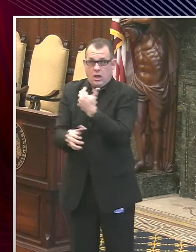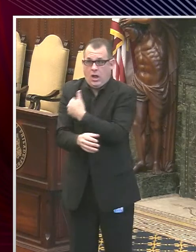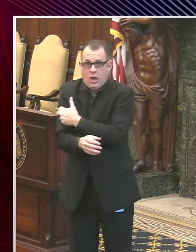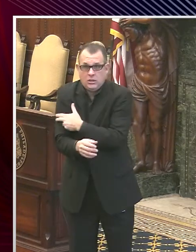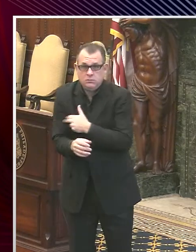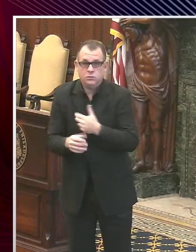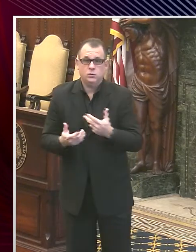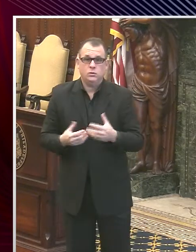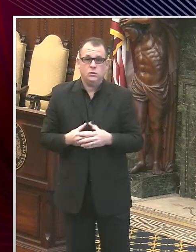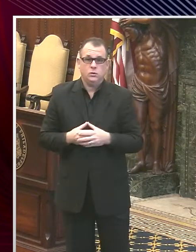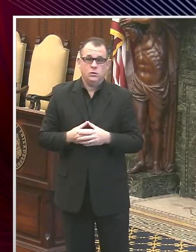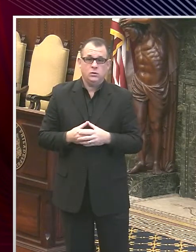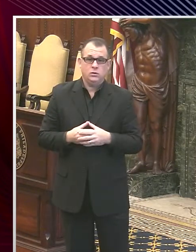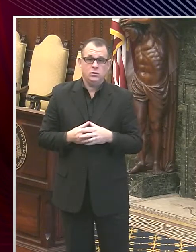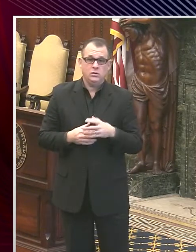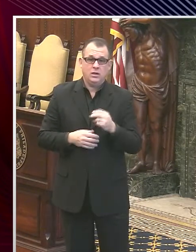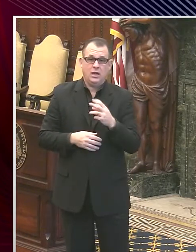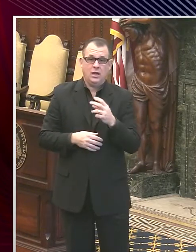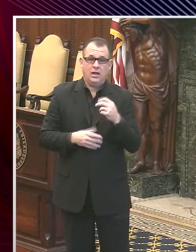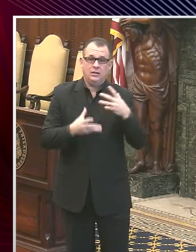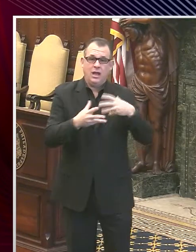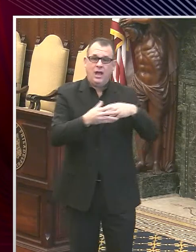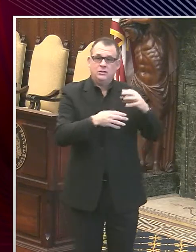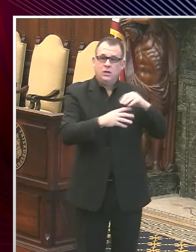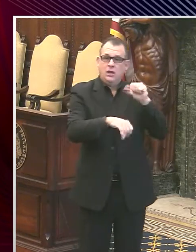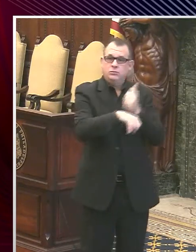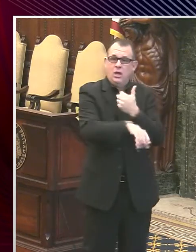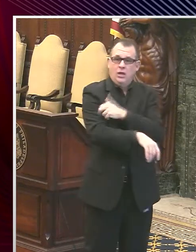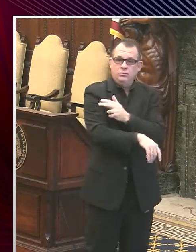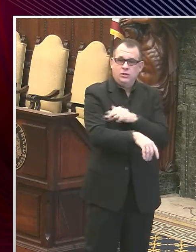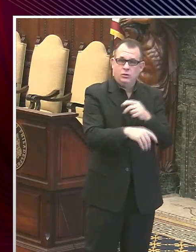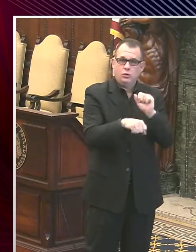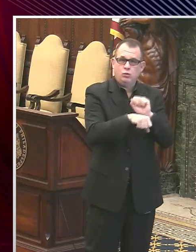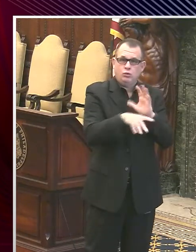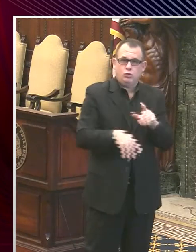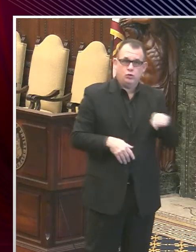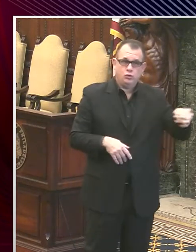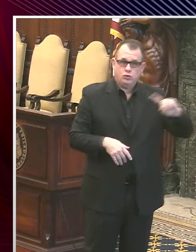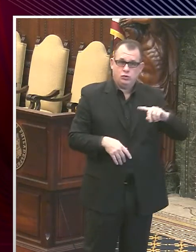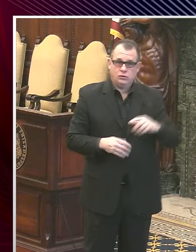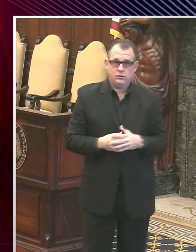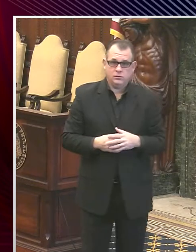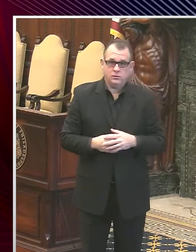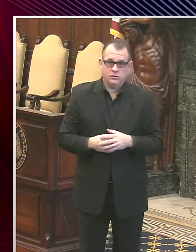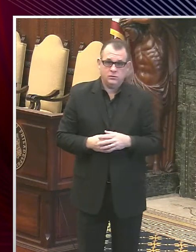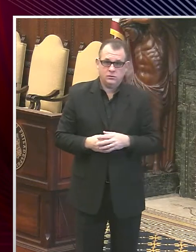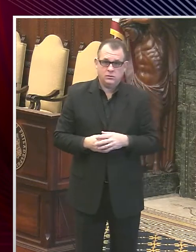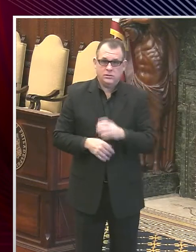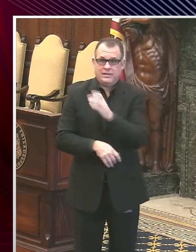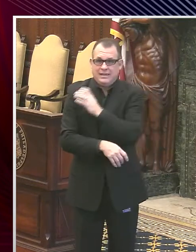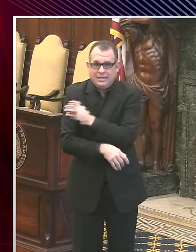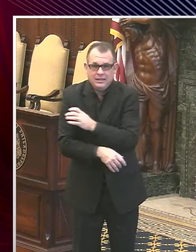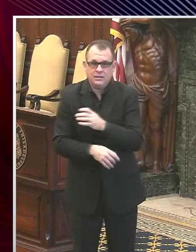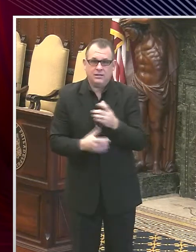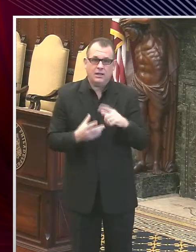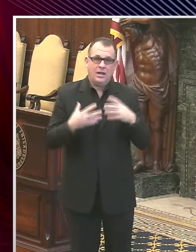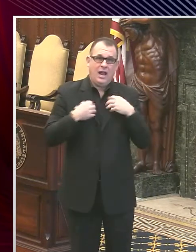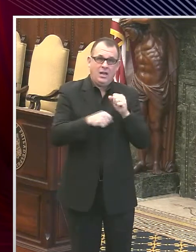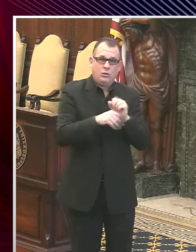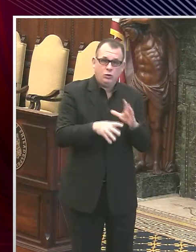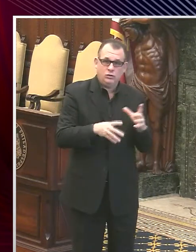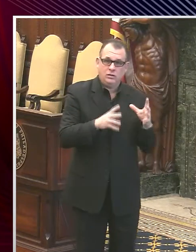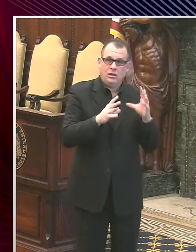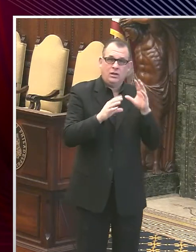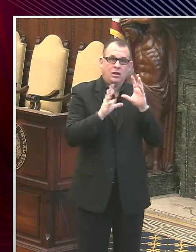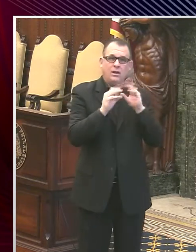expanded to other sites to reach non-hospital-based healthcare workers. There was, as you may have seen, a mass clinic that was run for healthcare